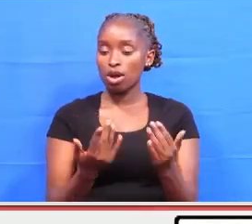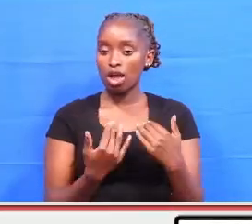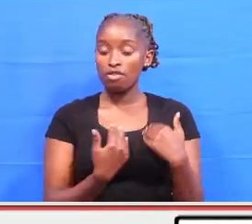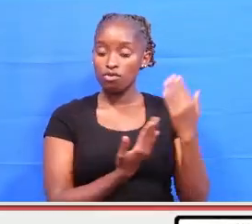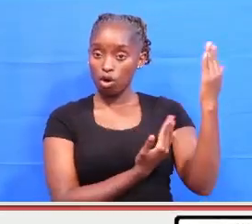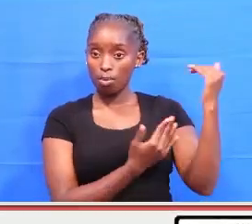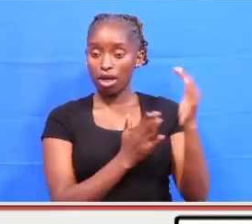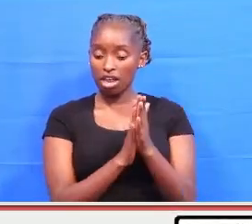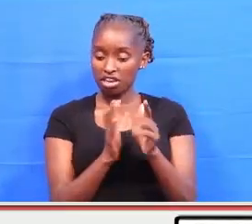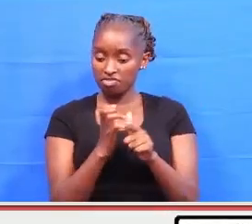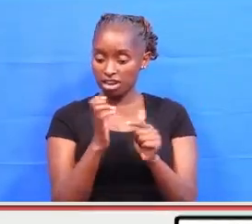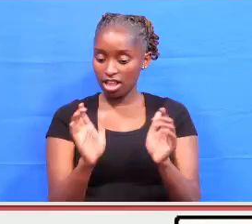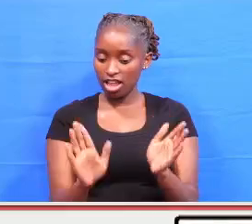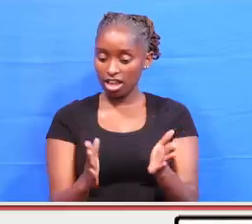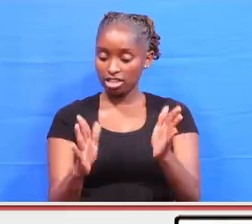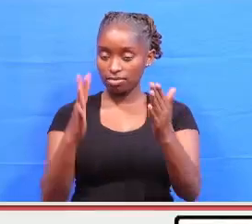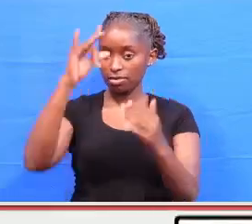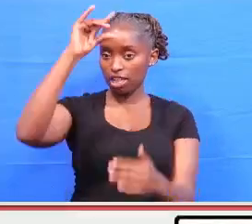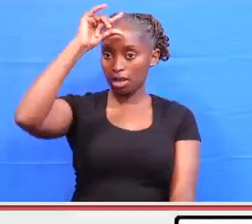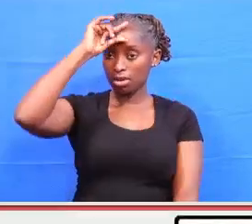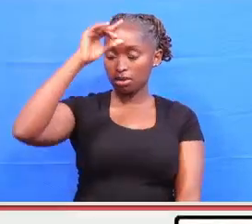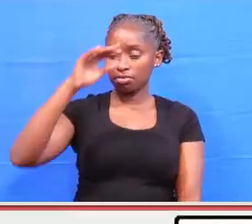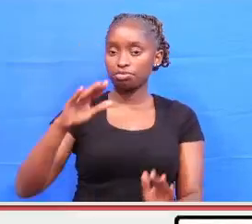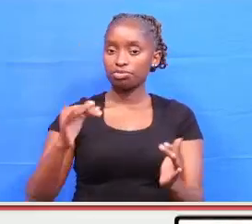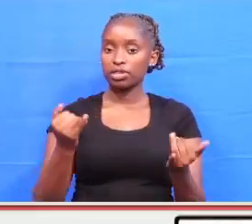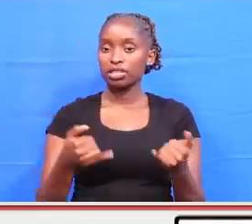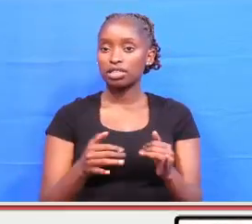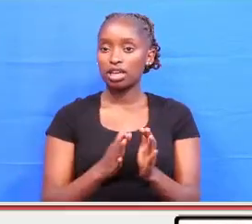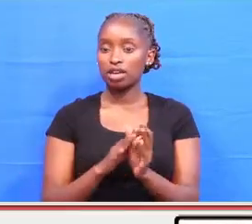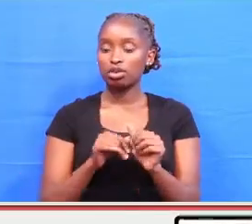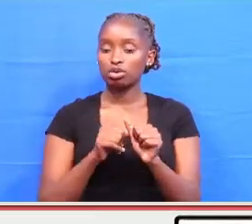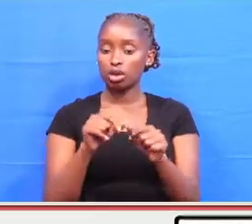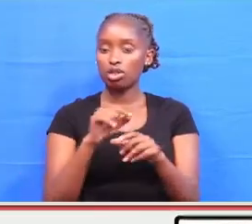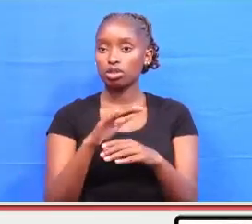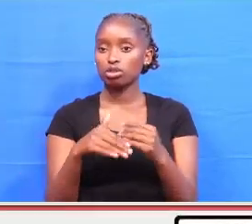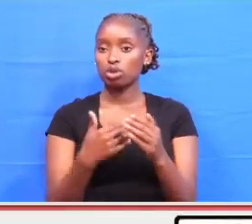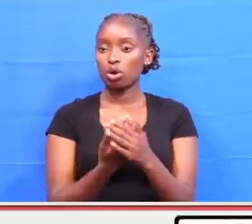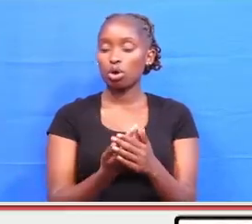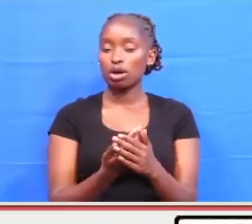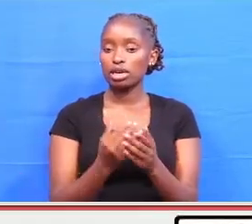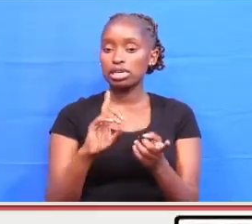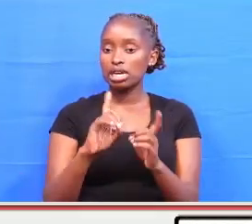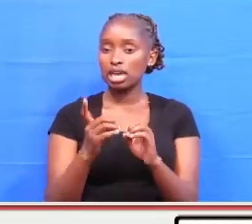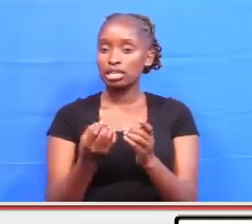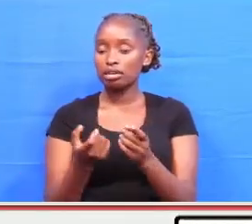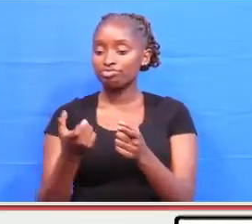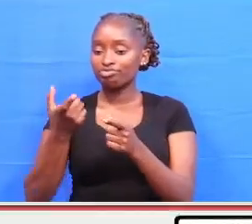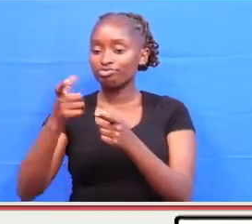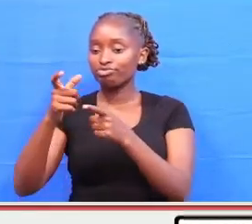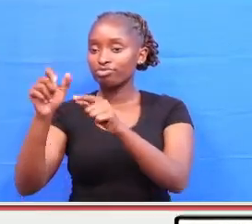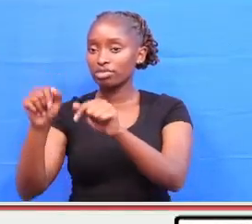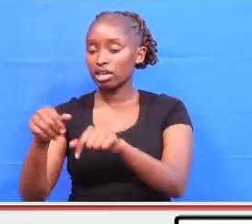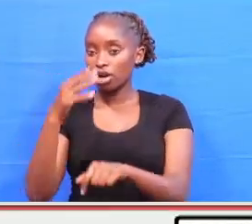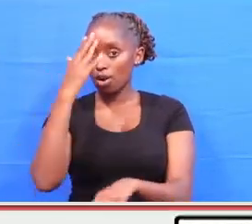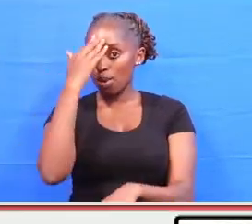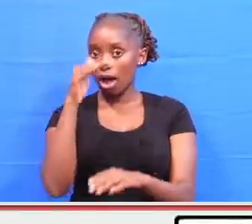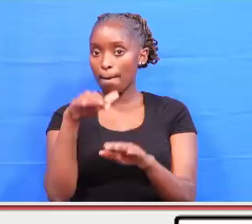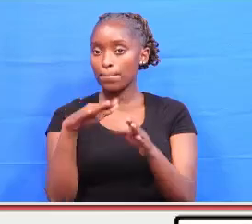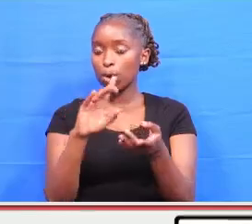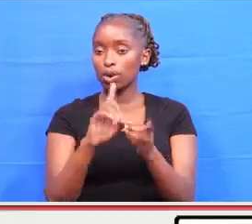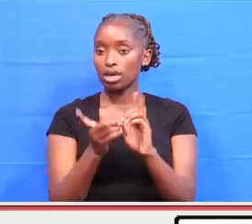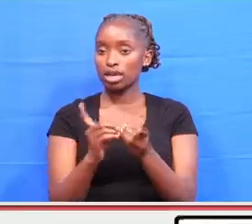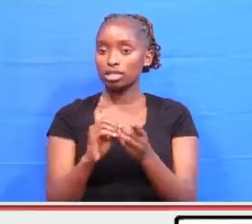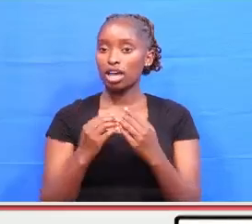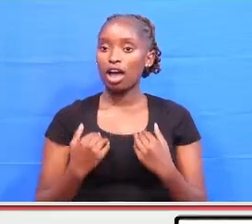to the government is that let's integrate these scores, mm-hmm. let's integrate this data, because the more data you have about